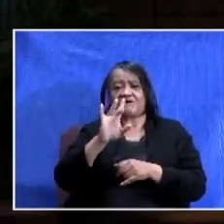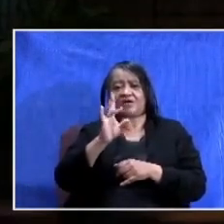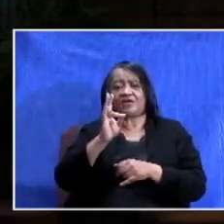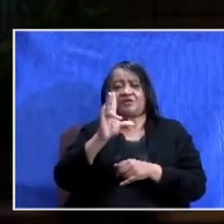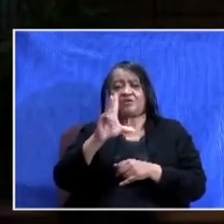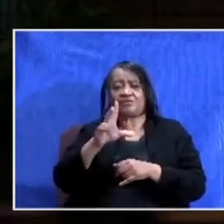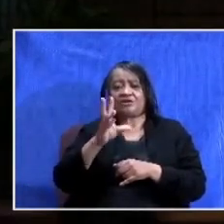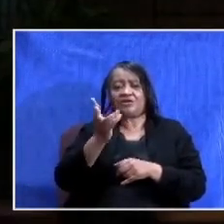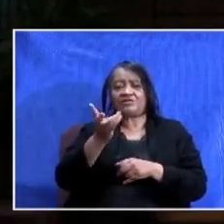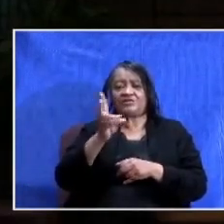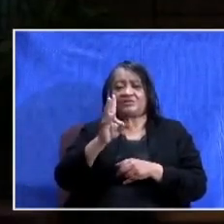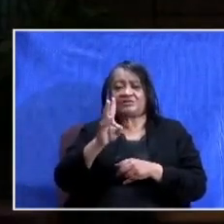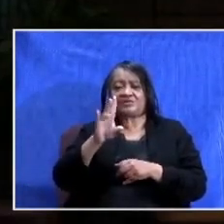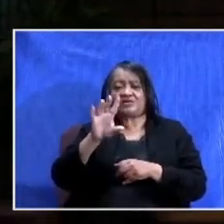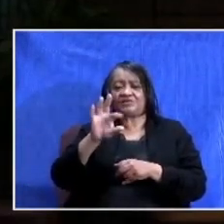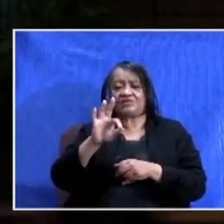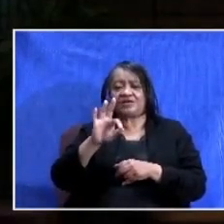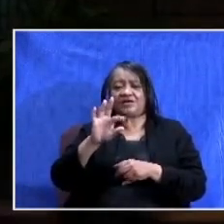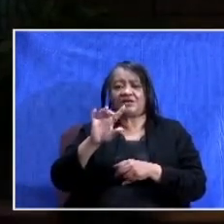502-583-6798, extension 0.